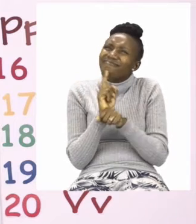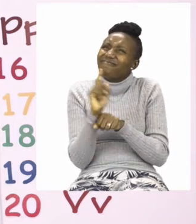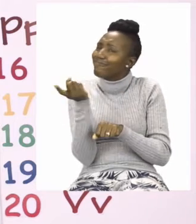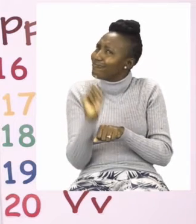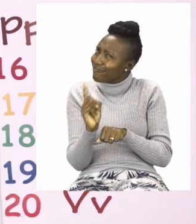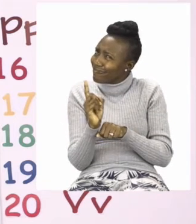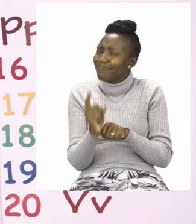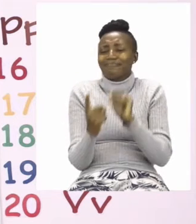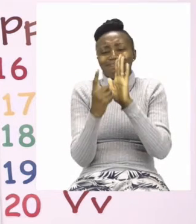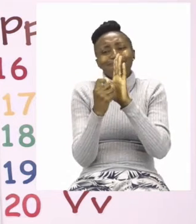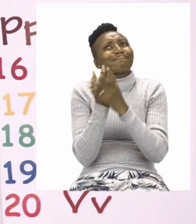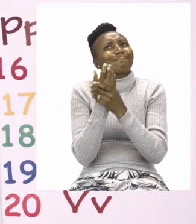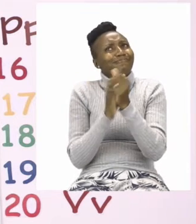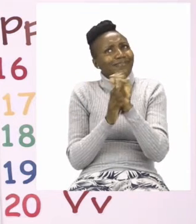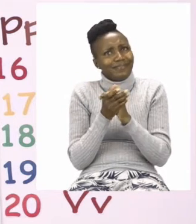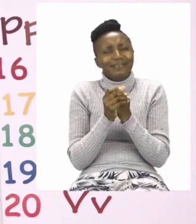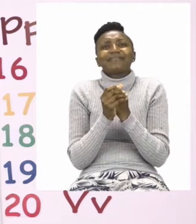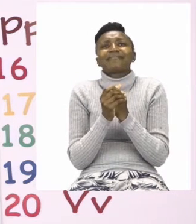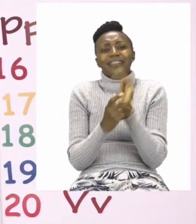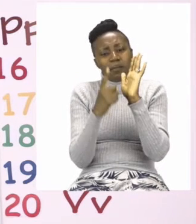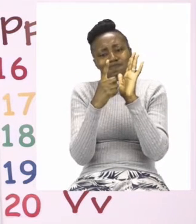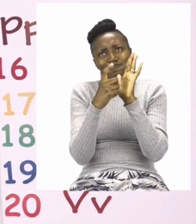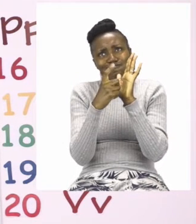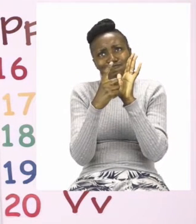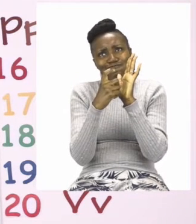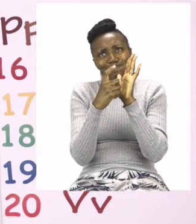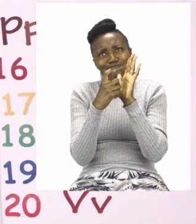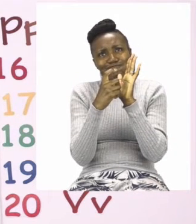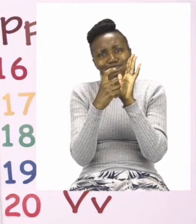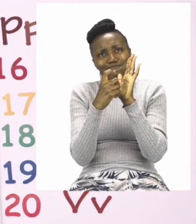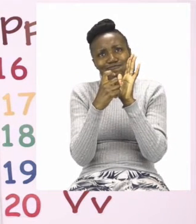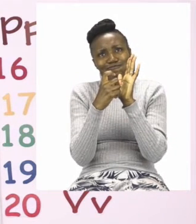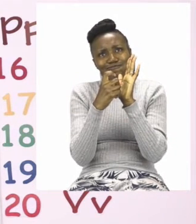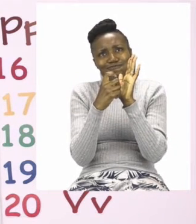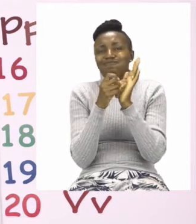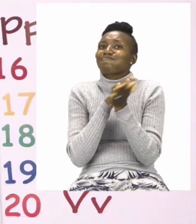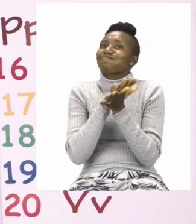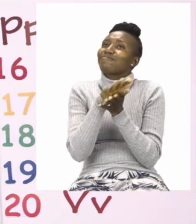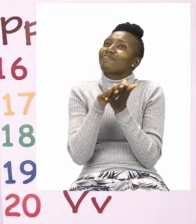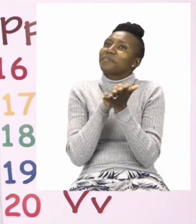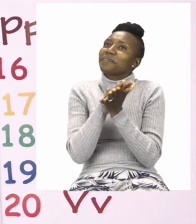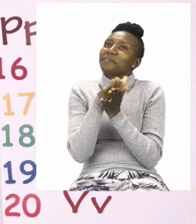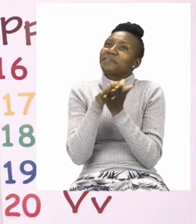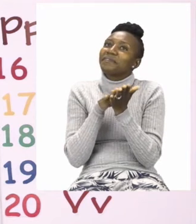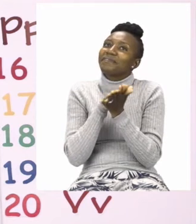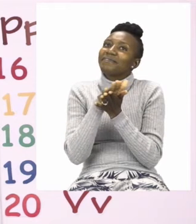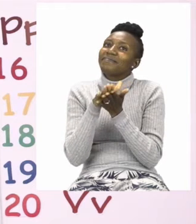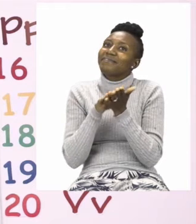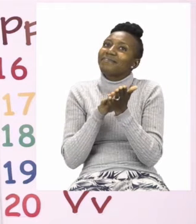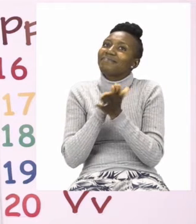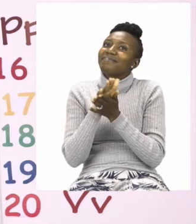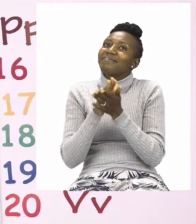to sanitize. So let us take our sanitizer and we rub inside our